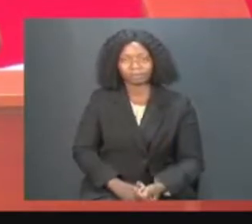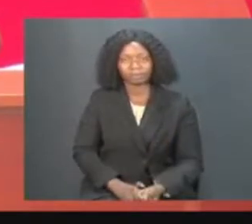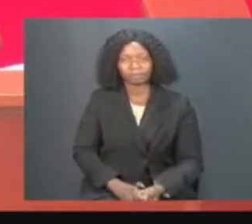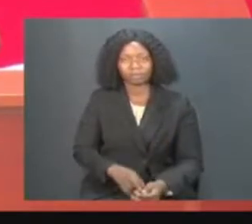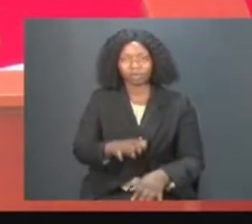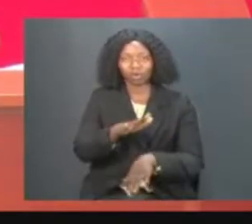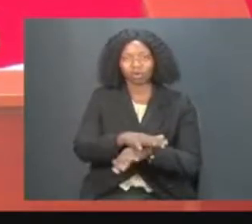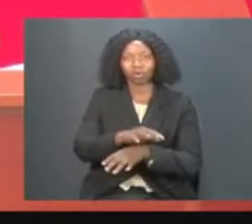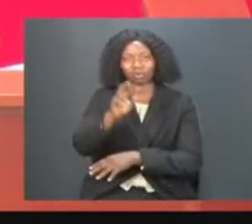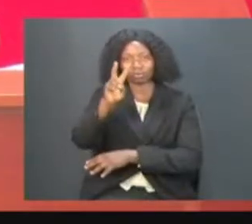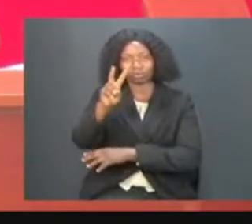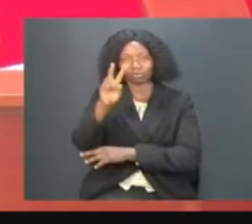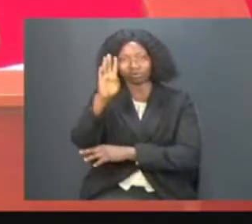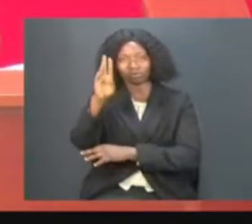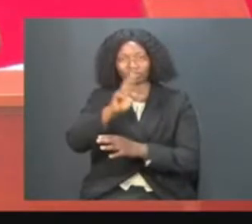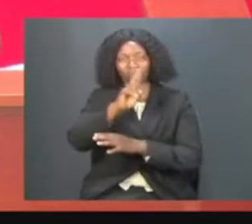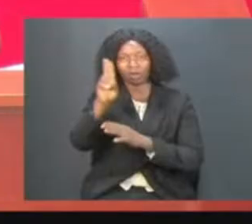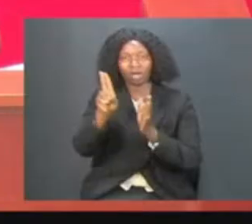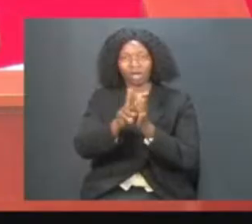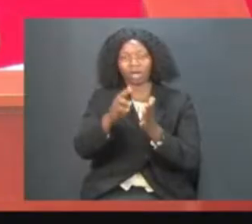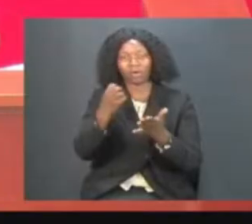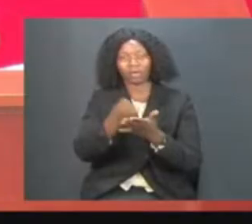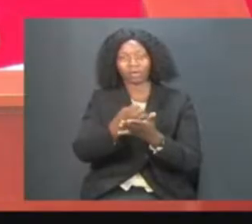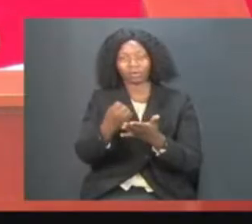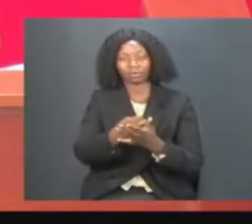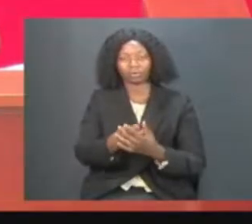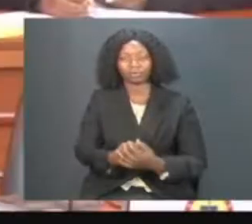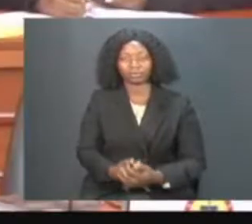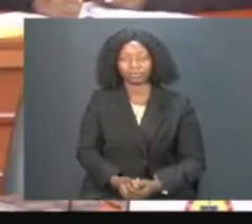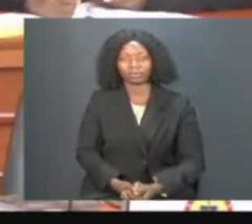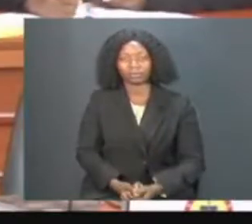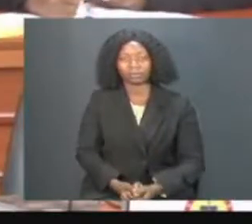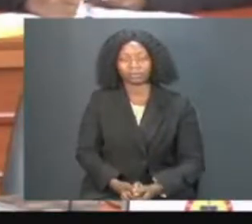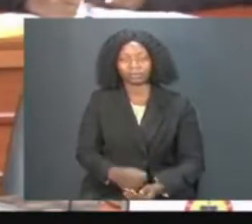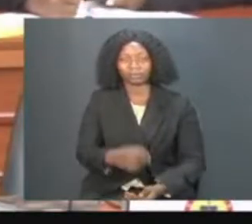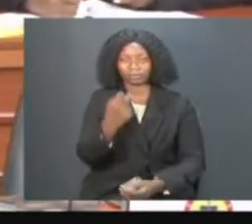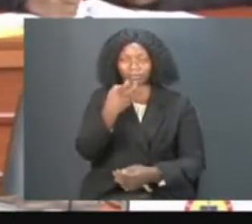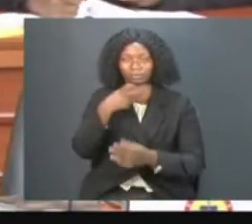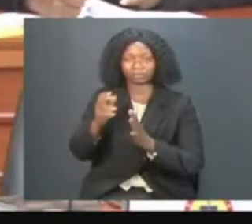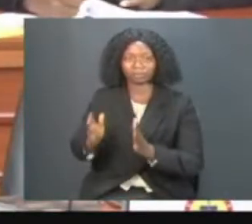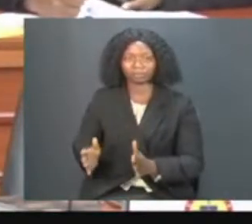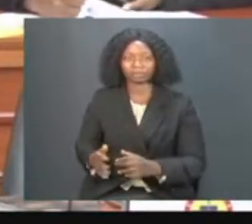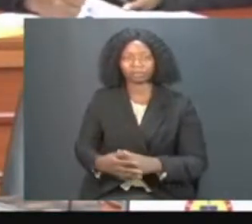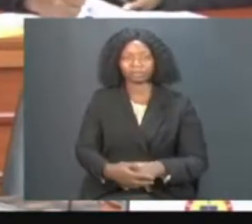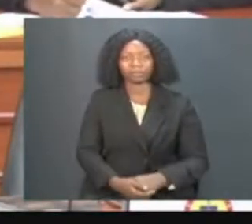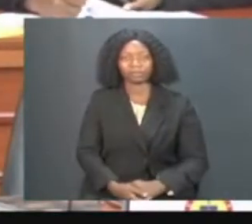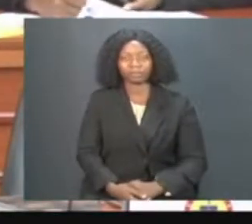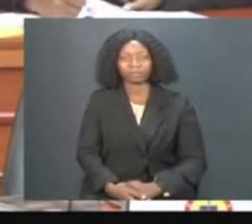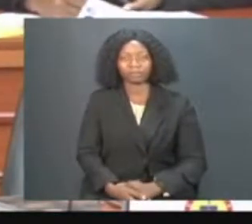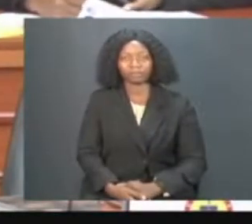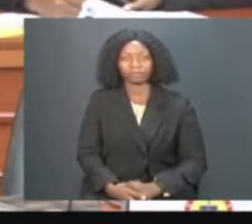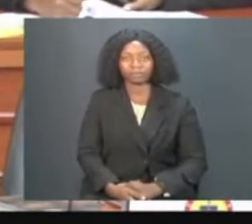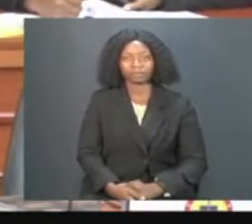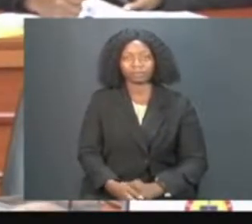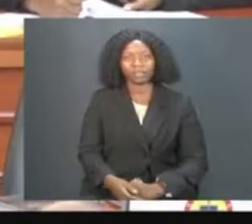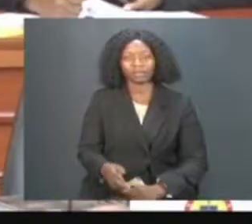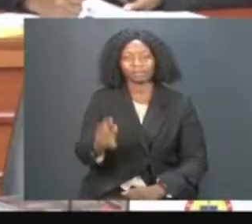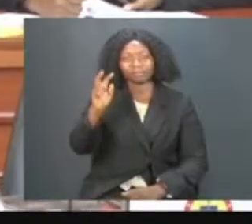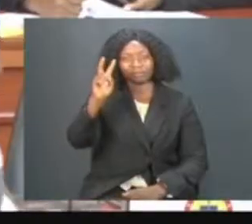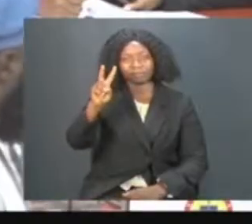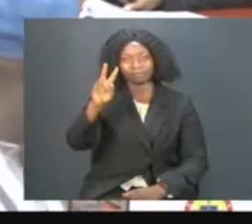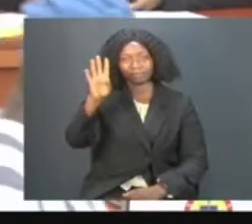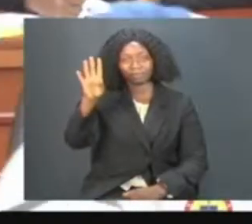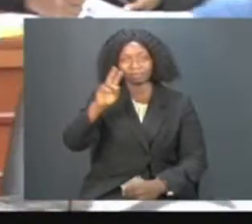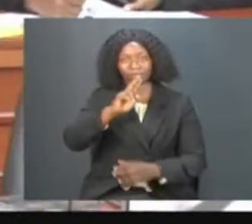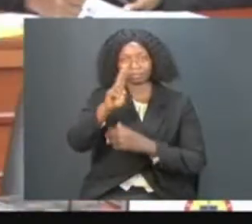on the 24-hour economy. Mr. Speaker, the 24-hour